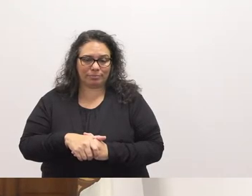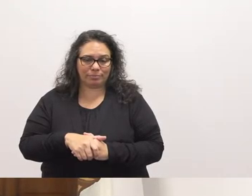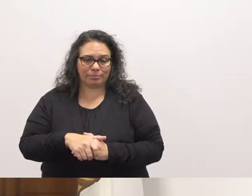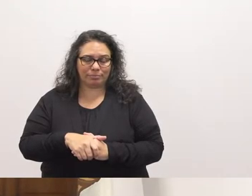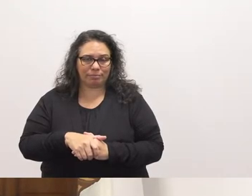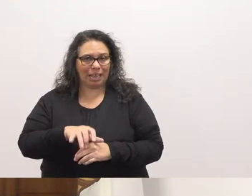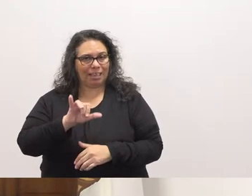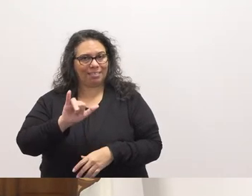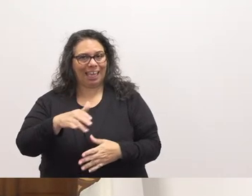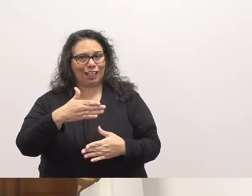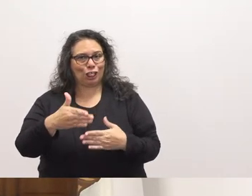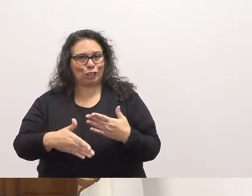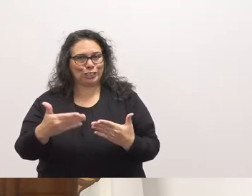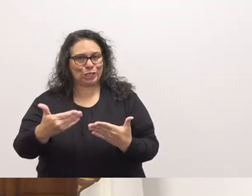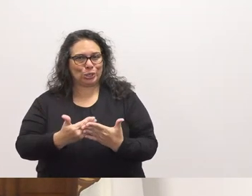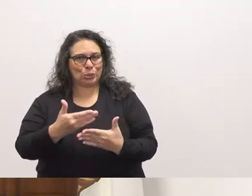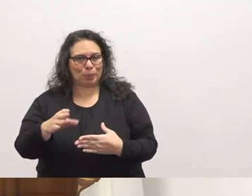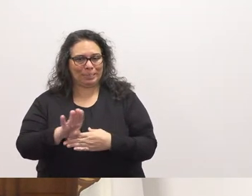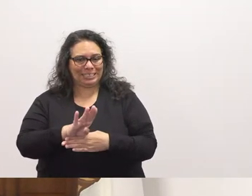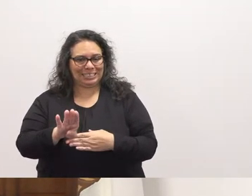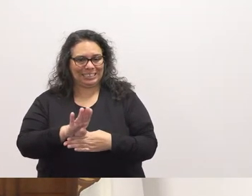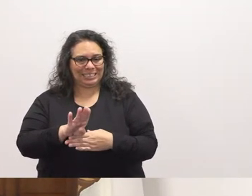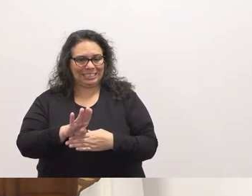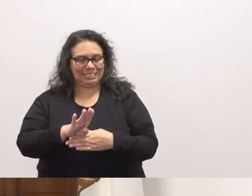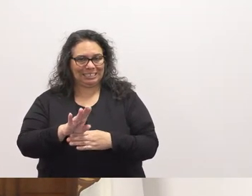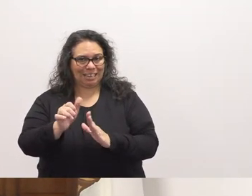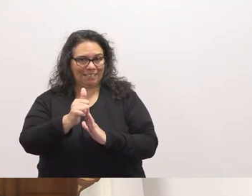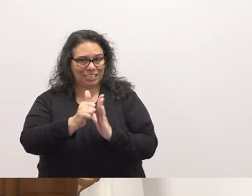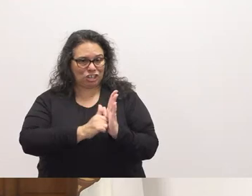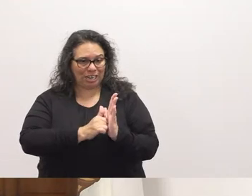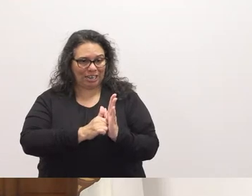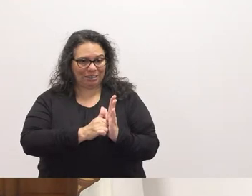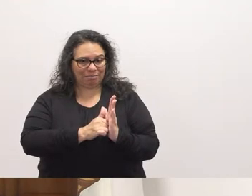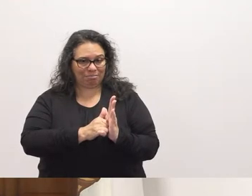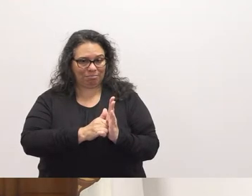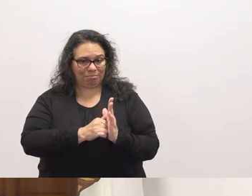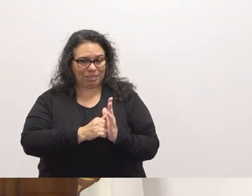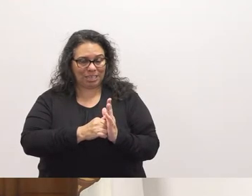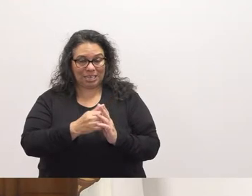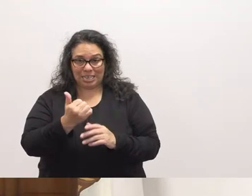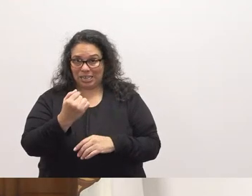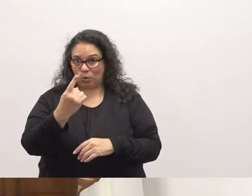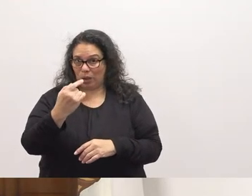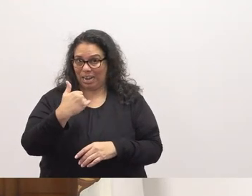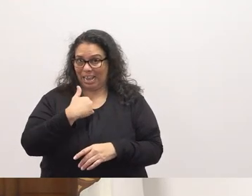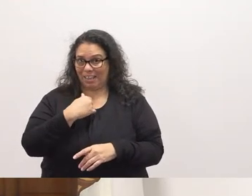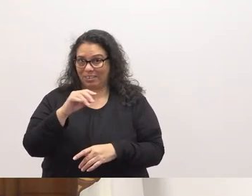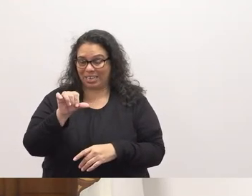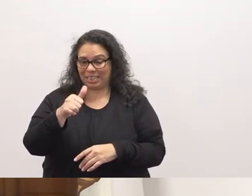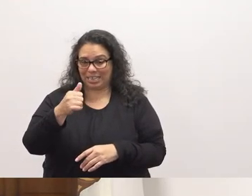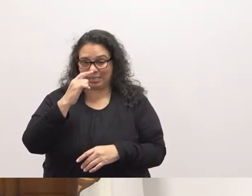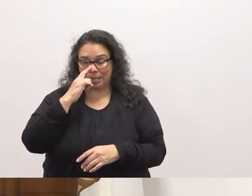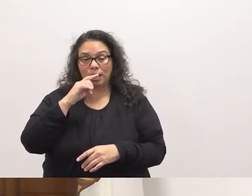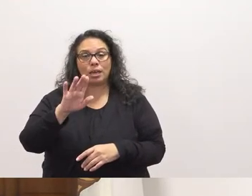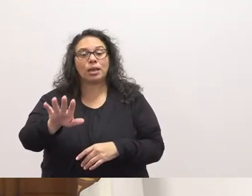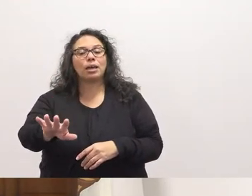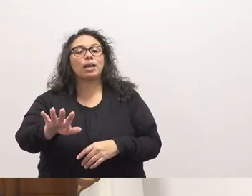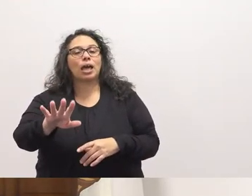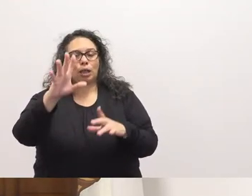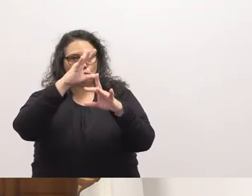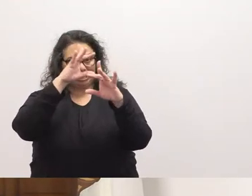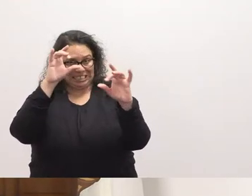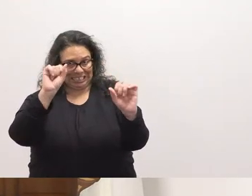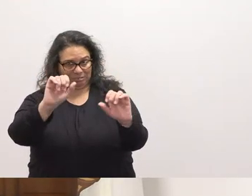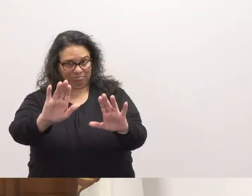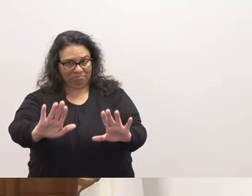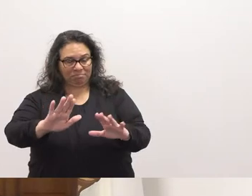that concludes the new business part of the agenda, unless anybody has anything else. Madam President, can I just